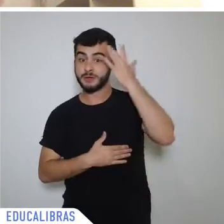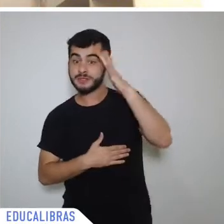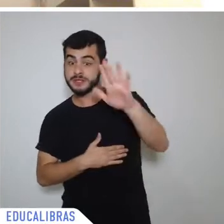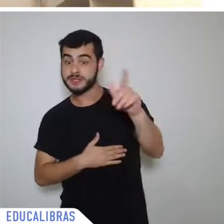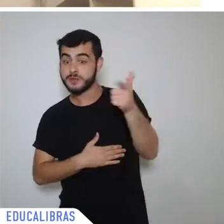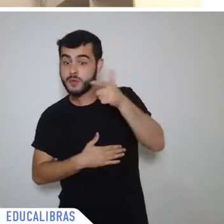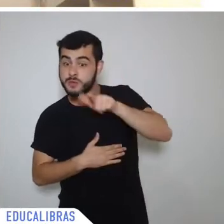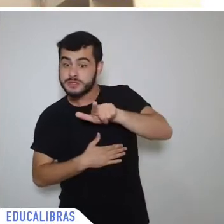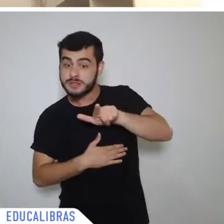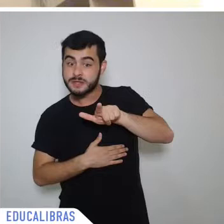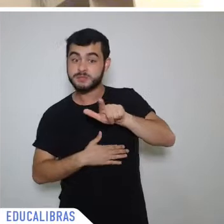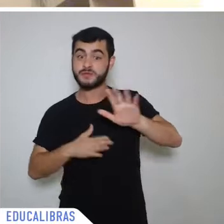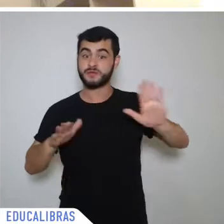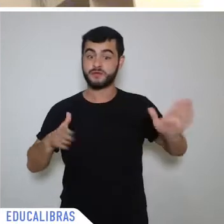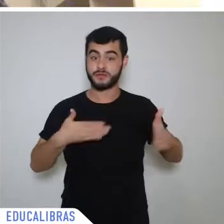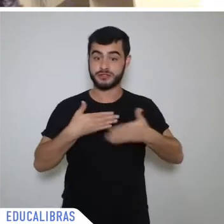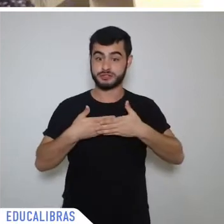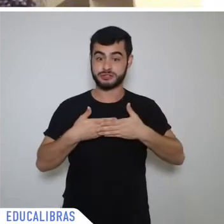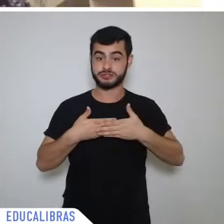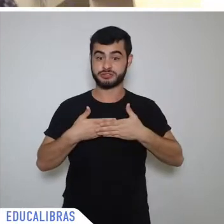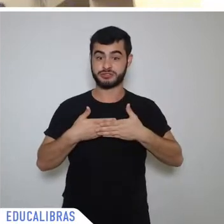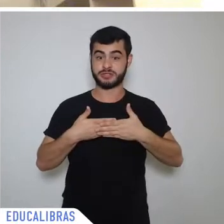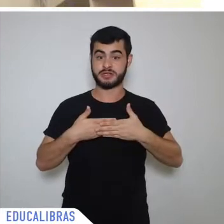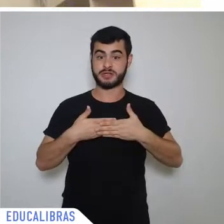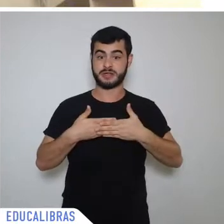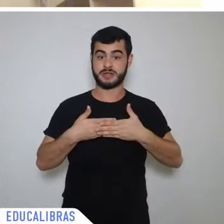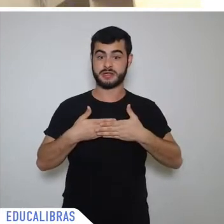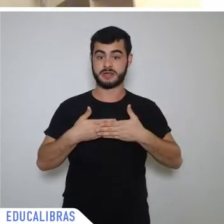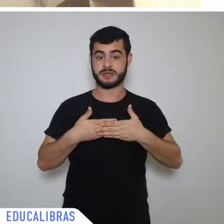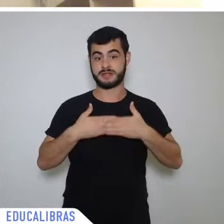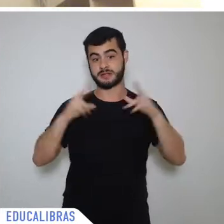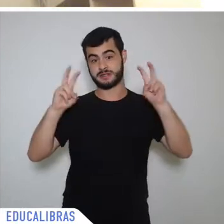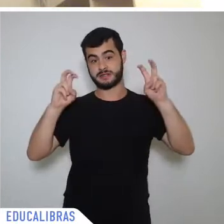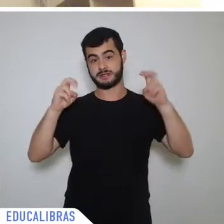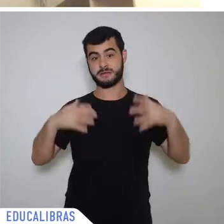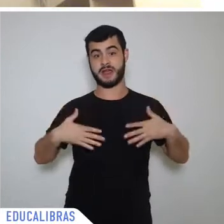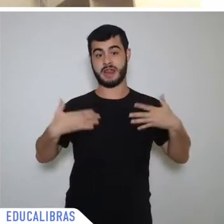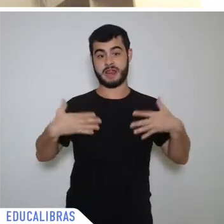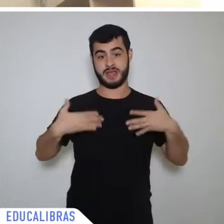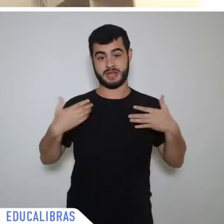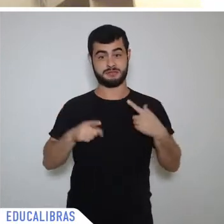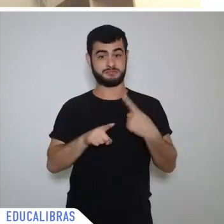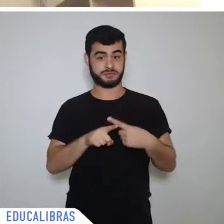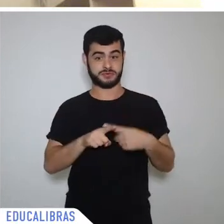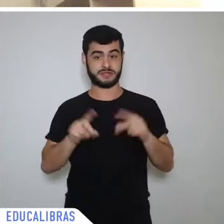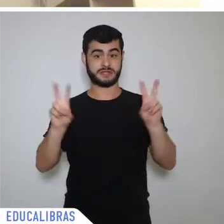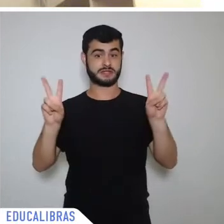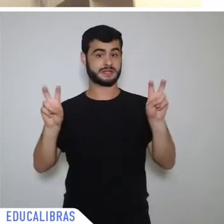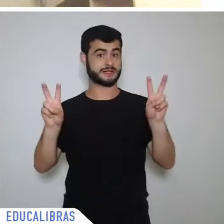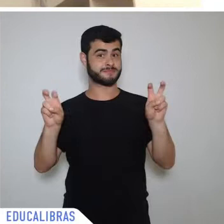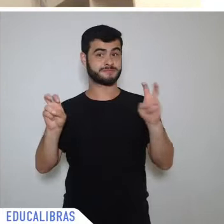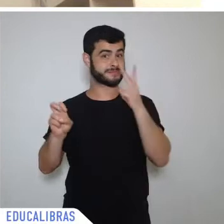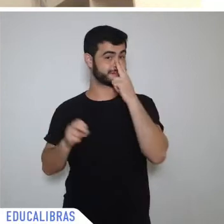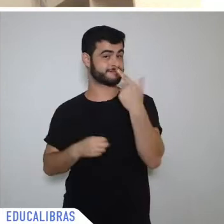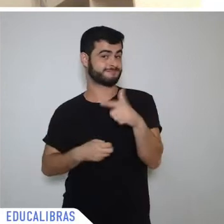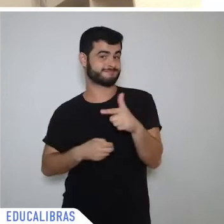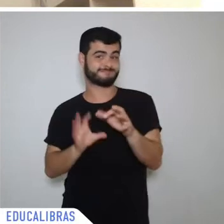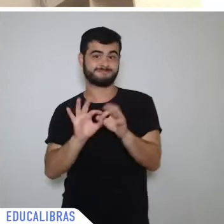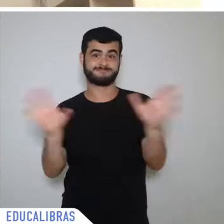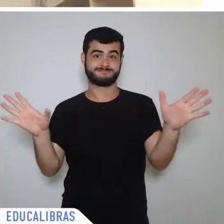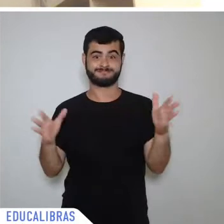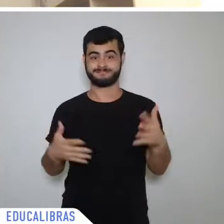I don't know if we will be able to analyze any of the speeches in